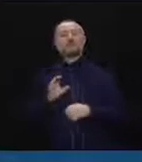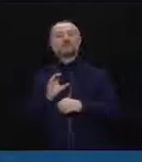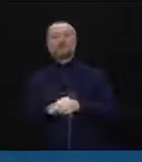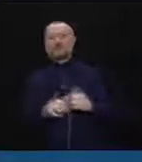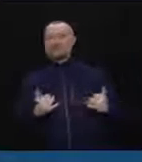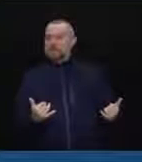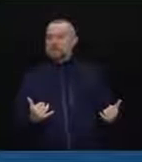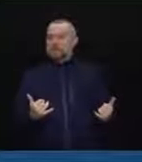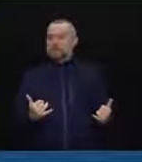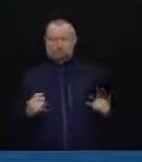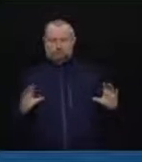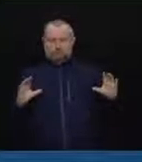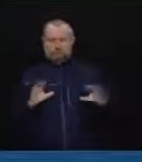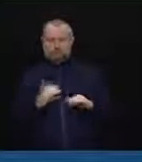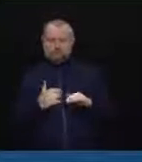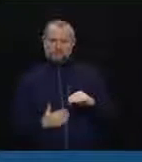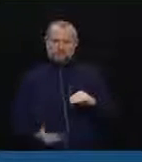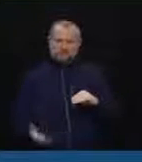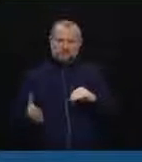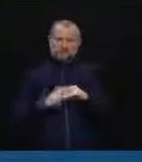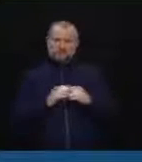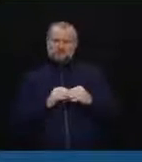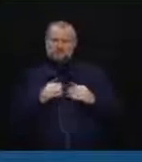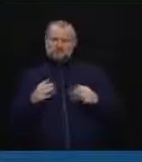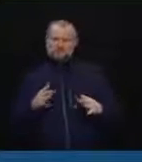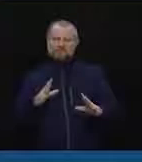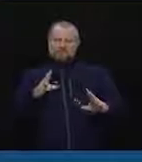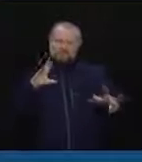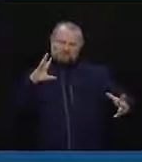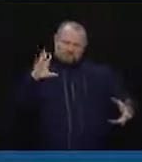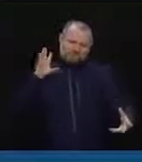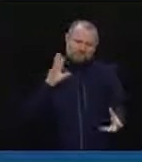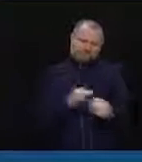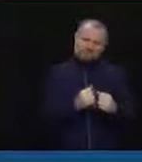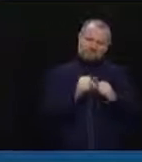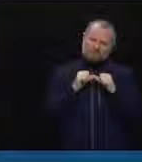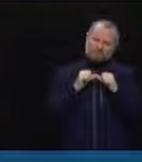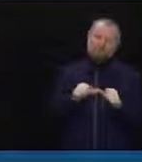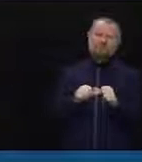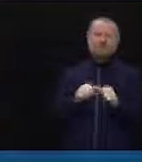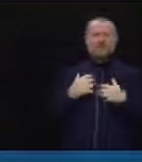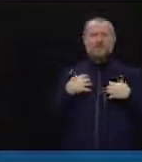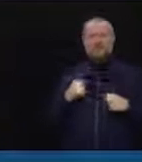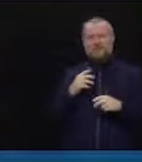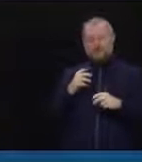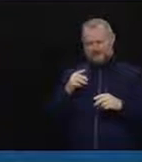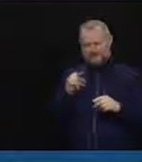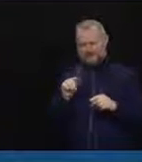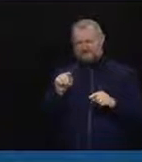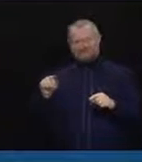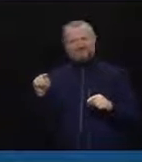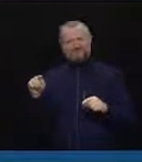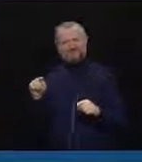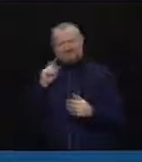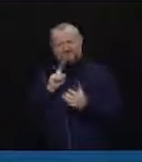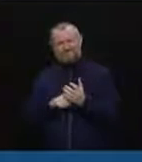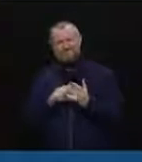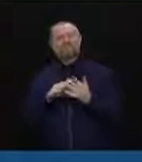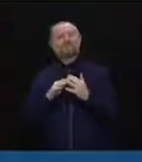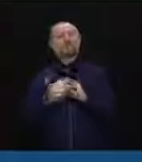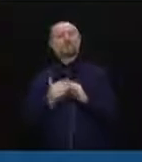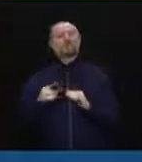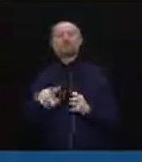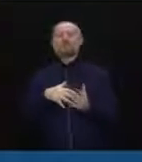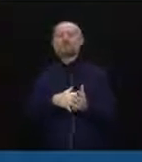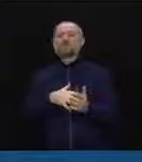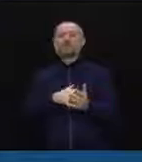and sustain our healthcare system, which we saw the vulnerability in many communities. And so we're making the largest healthcare investment in